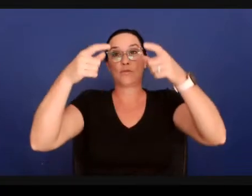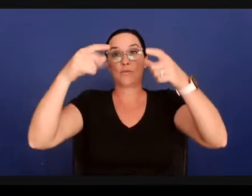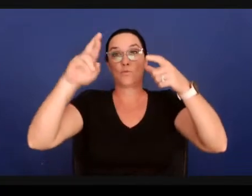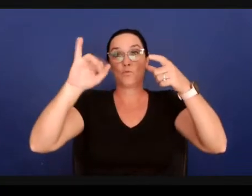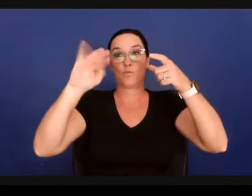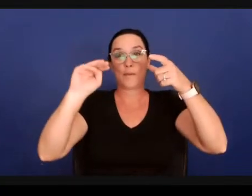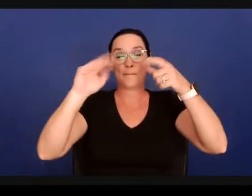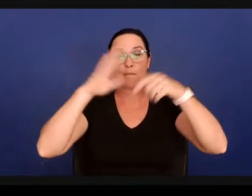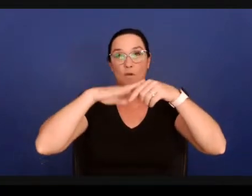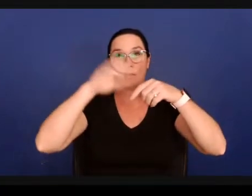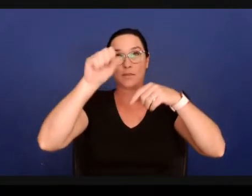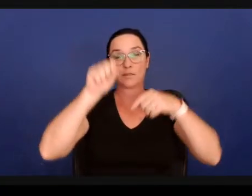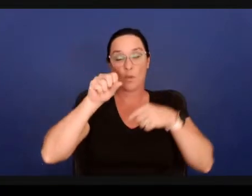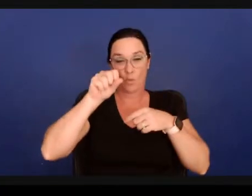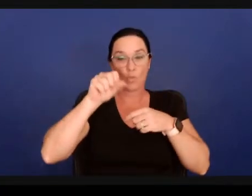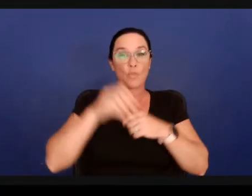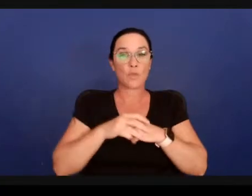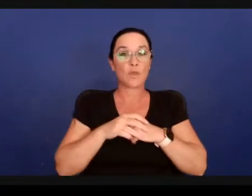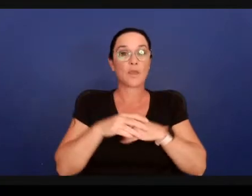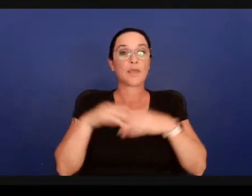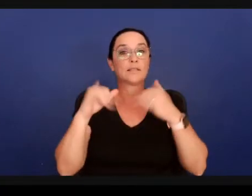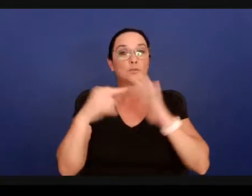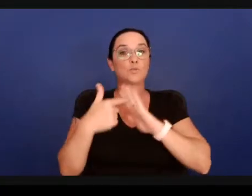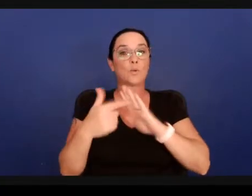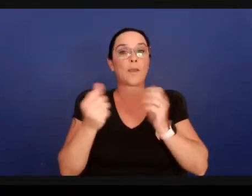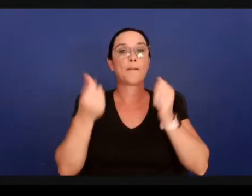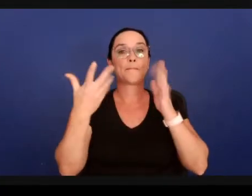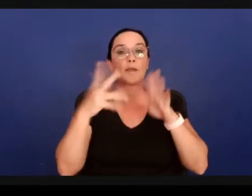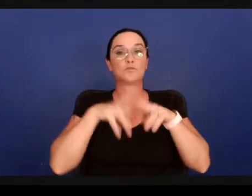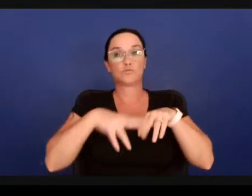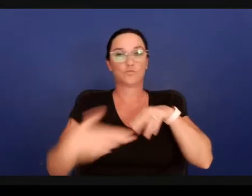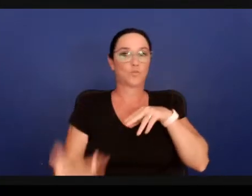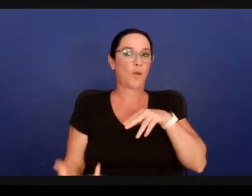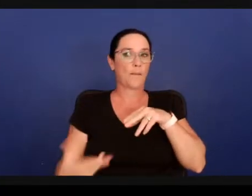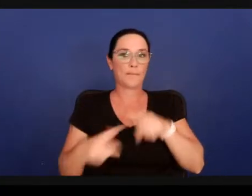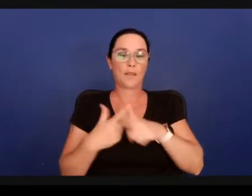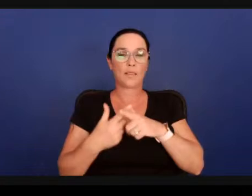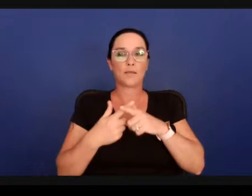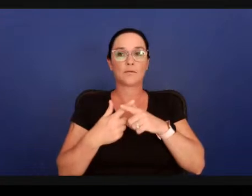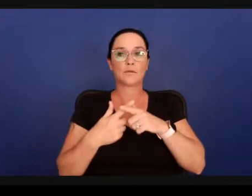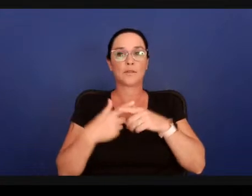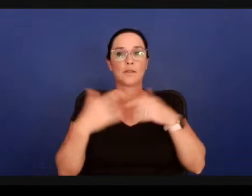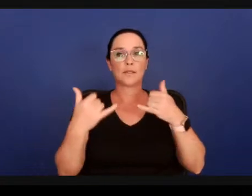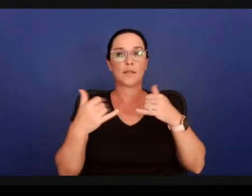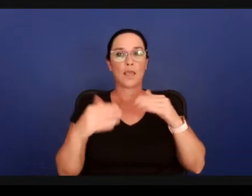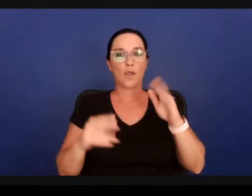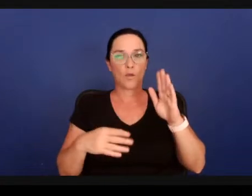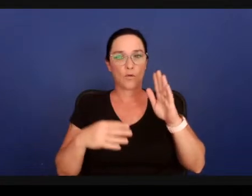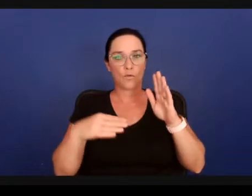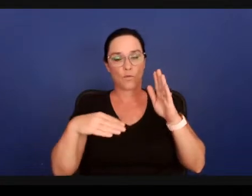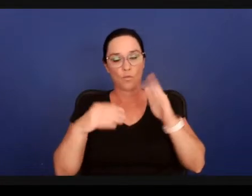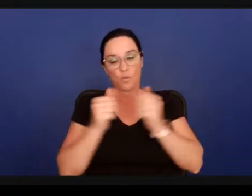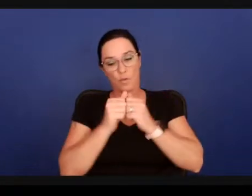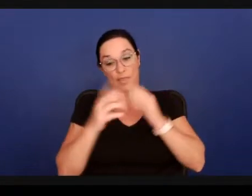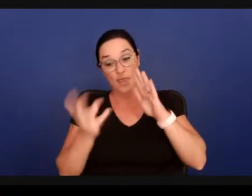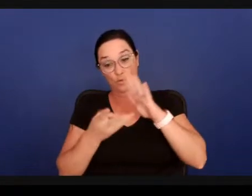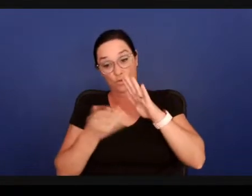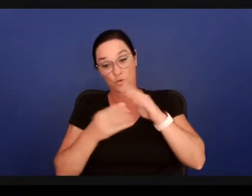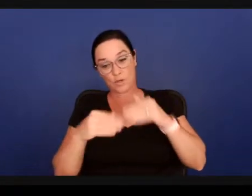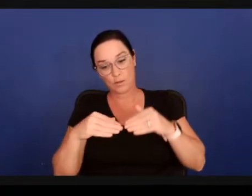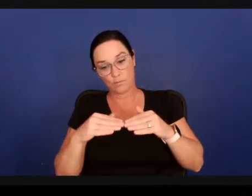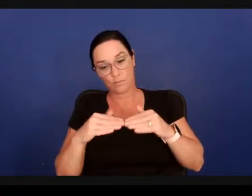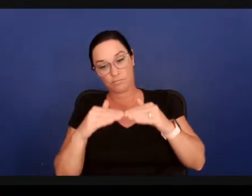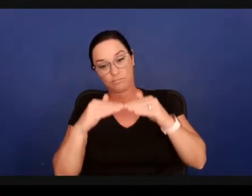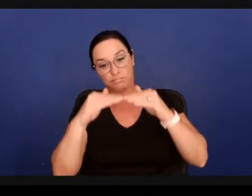side, but still showing how much that dropped and how it's, even with this intrusion now, has only recovered a fraction of that. It